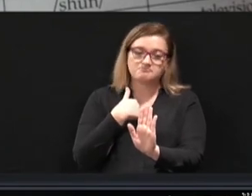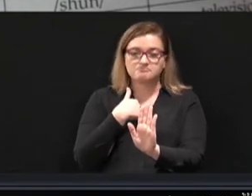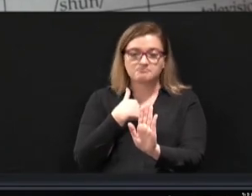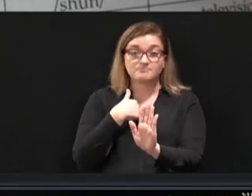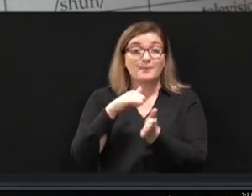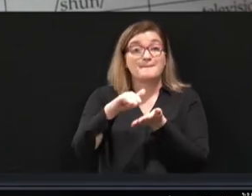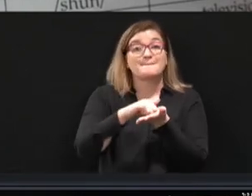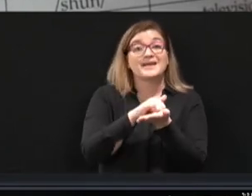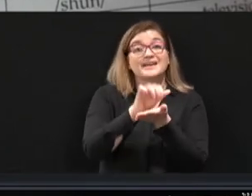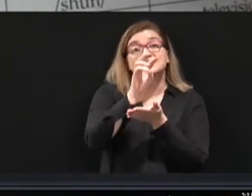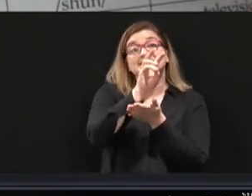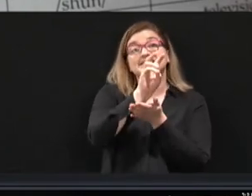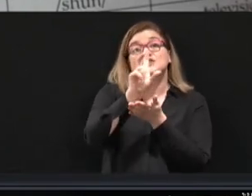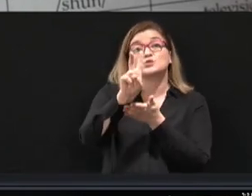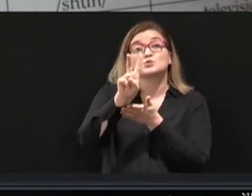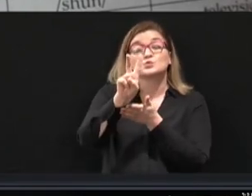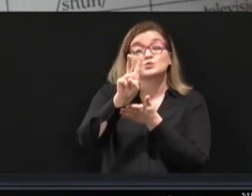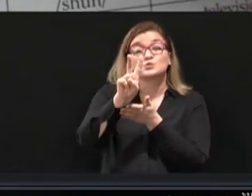page